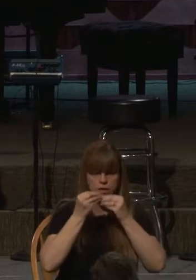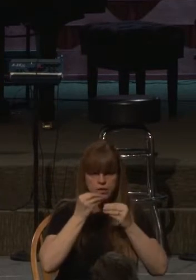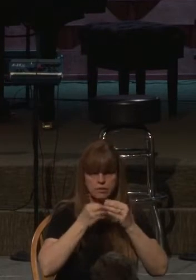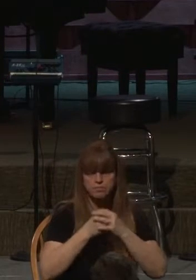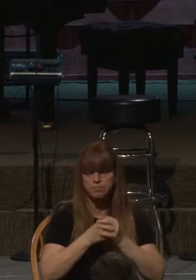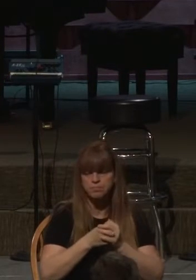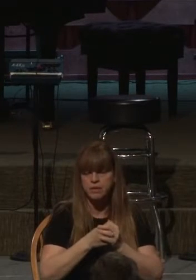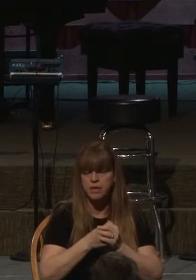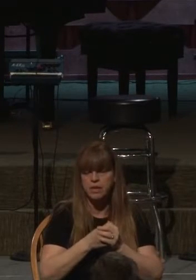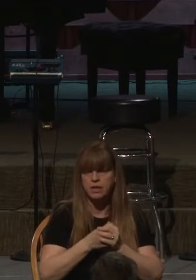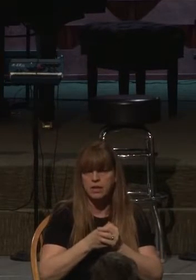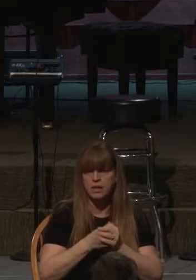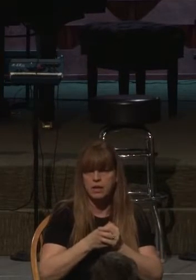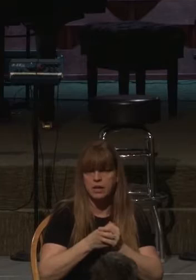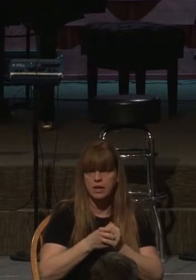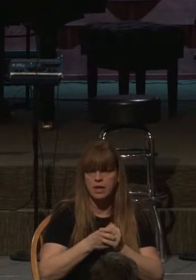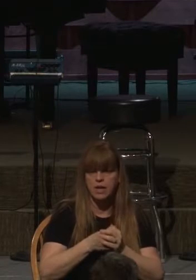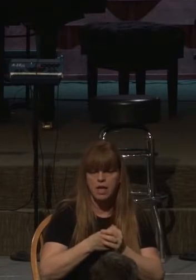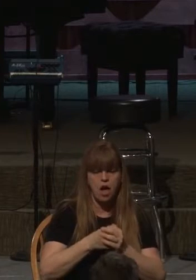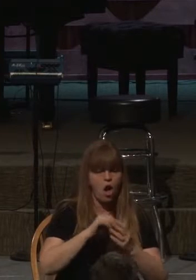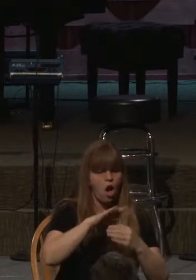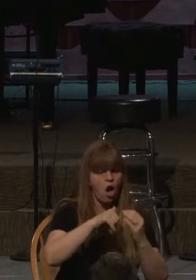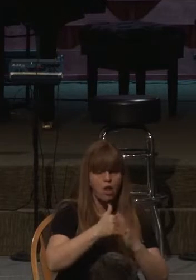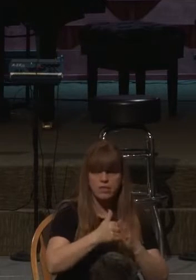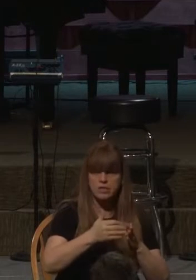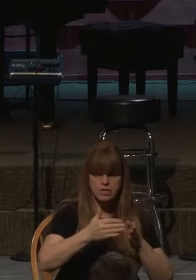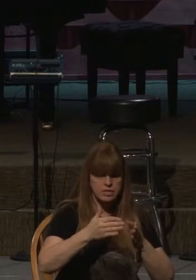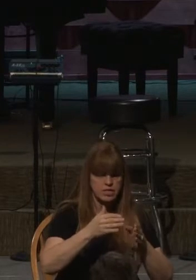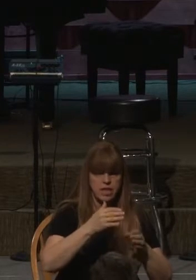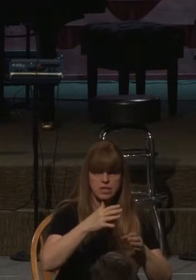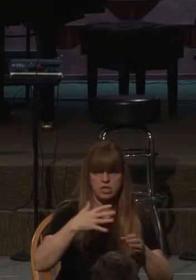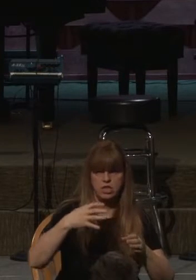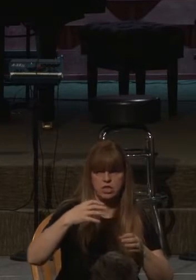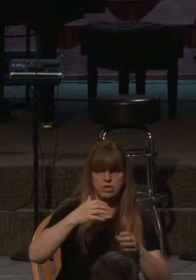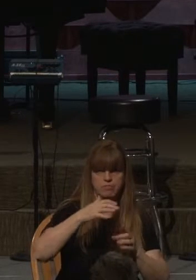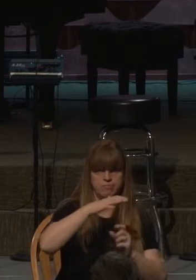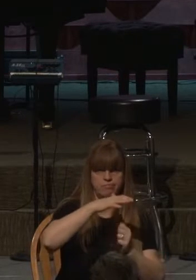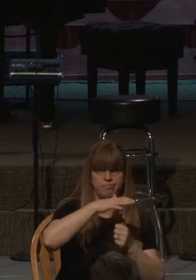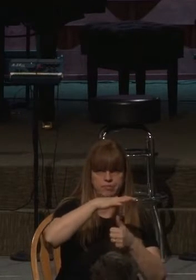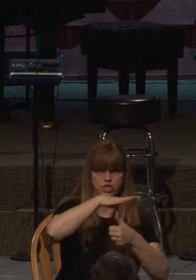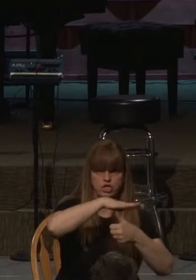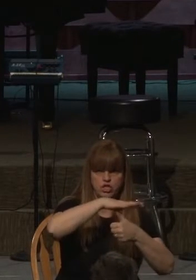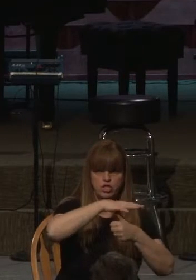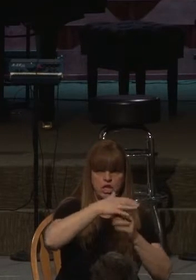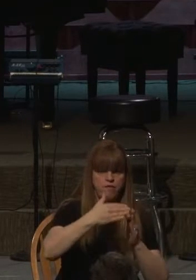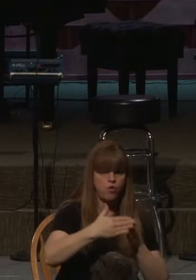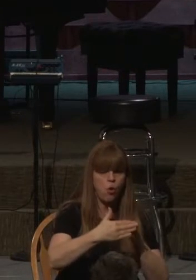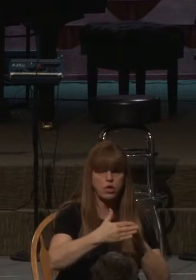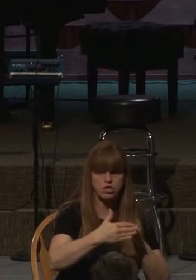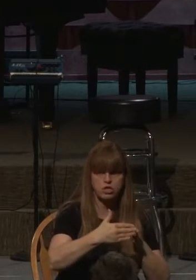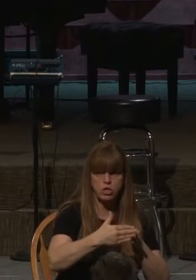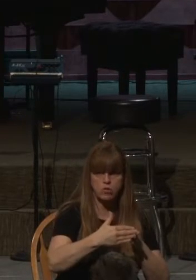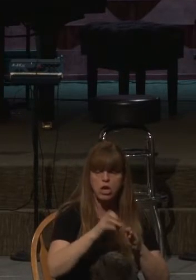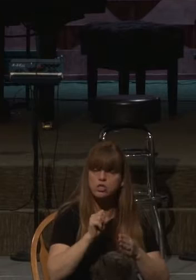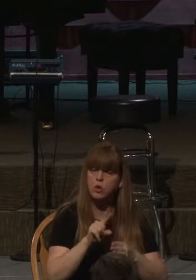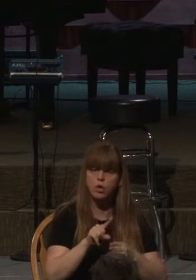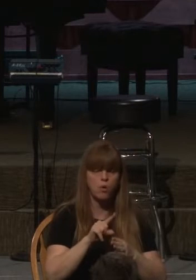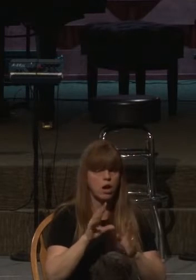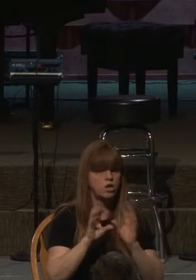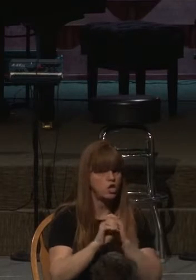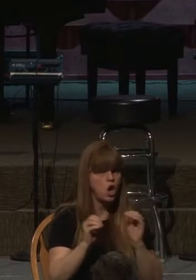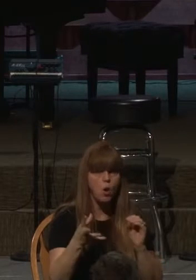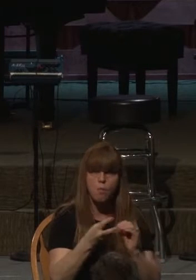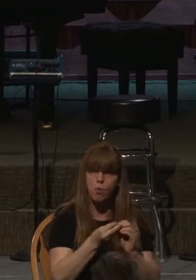the Bible says is the chief cornerstone of the whole thing. Let me read that to you. So then you are no longer strangers